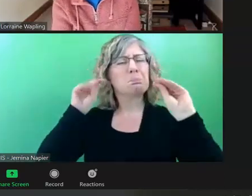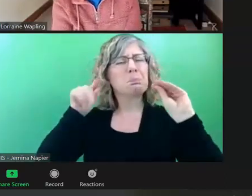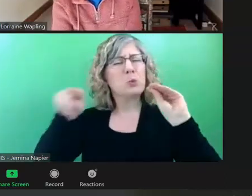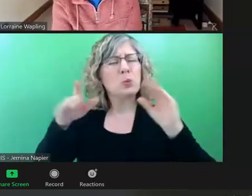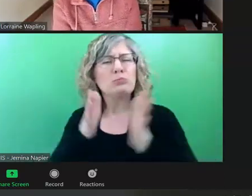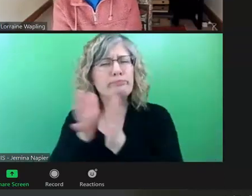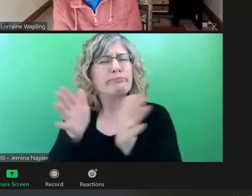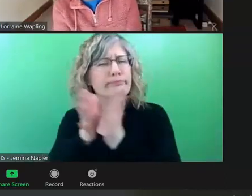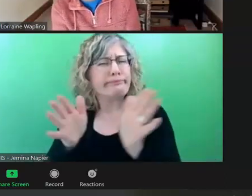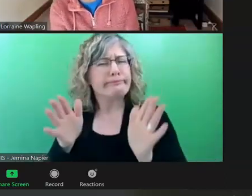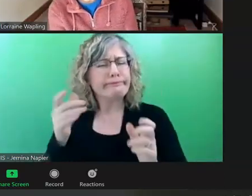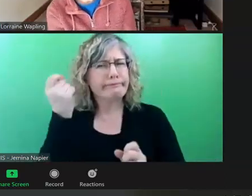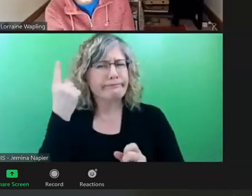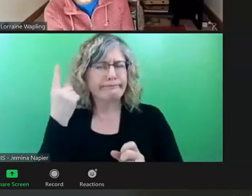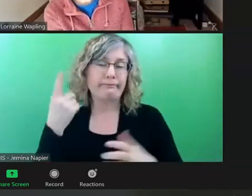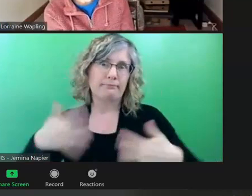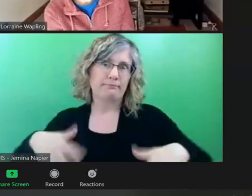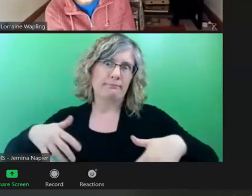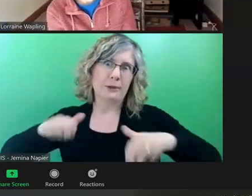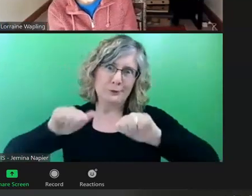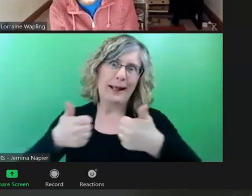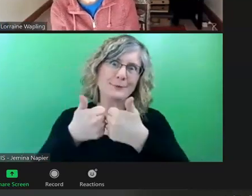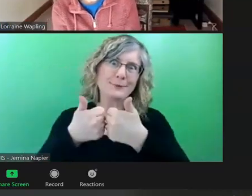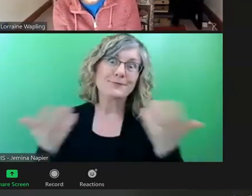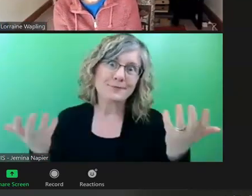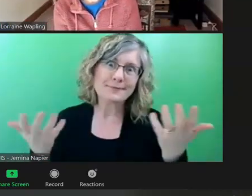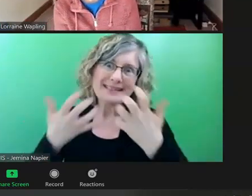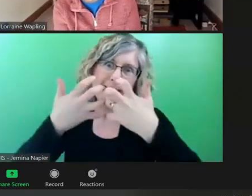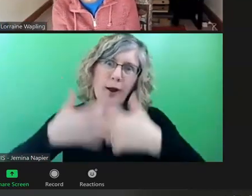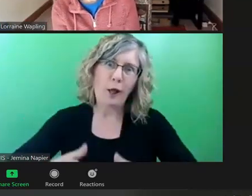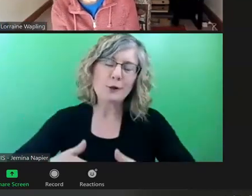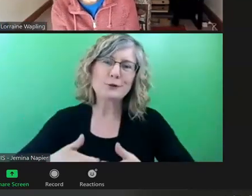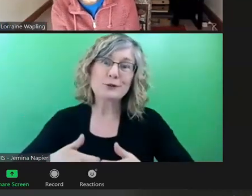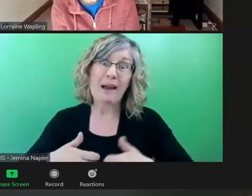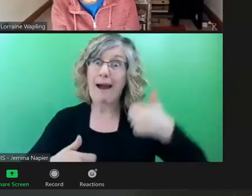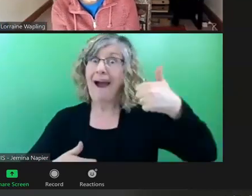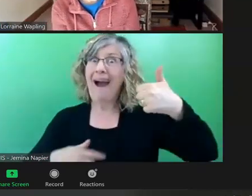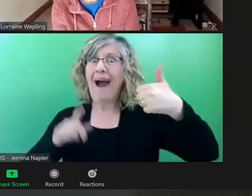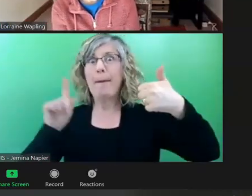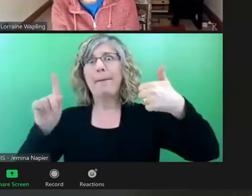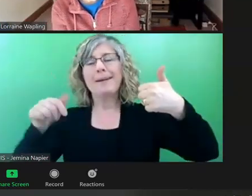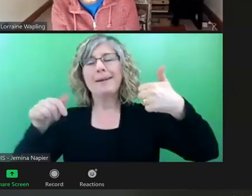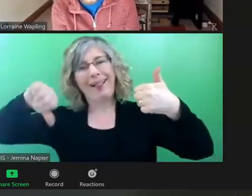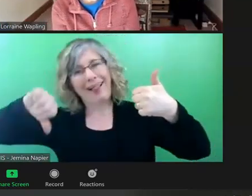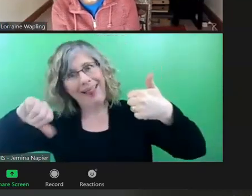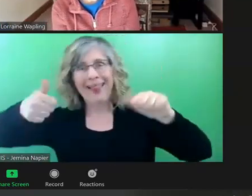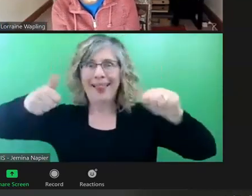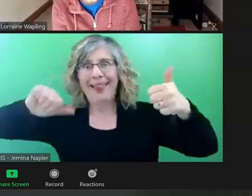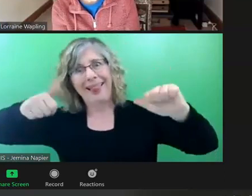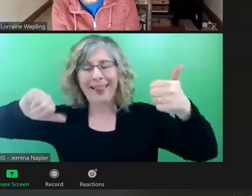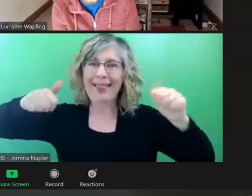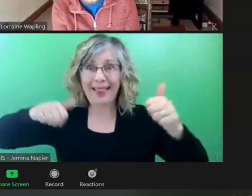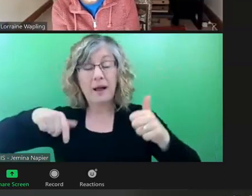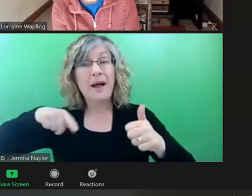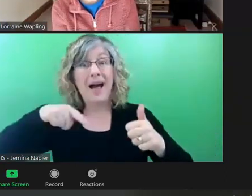know, it's a real challenge because technology, of course, could help, but people have to have access to it and have to be able to